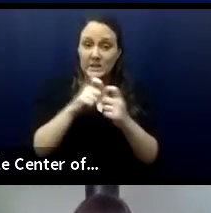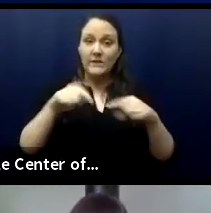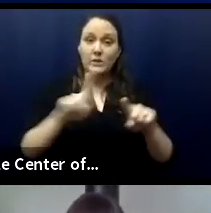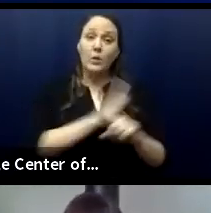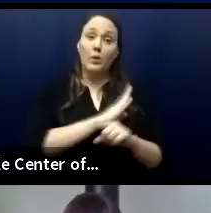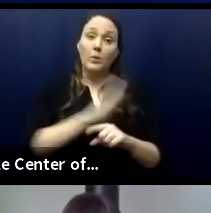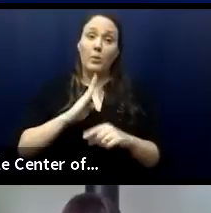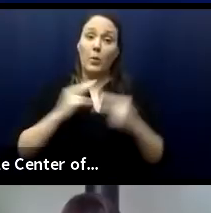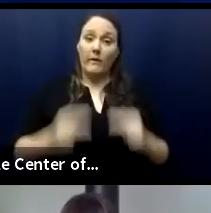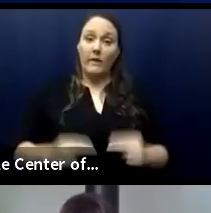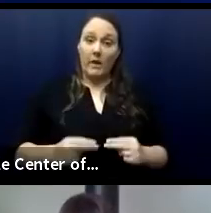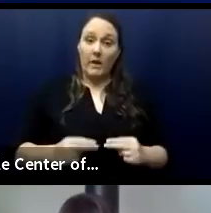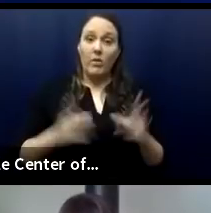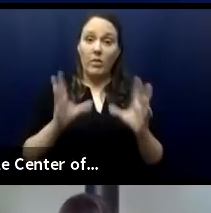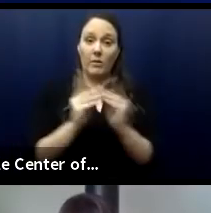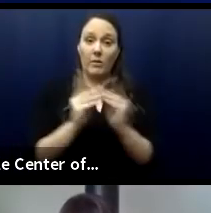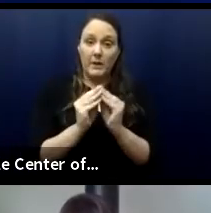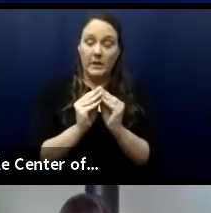Case in point,